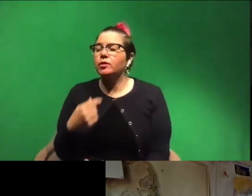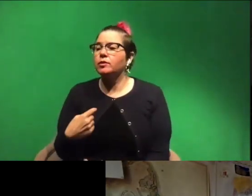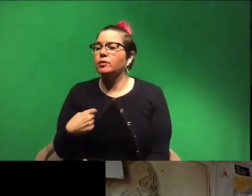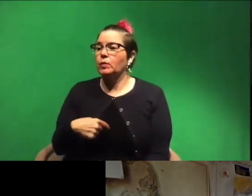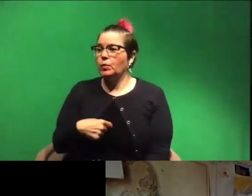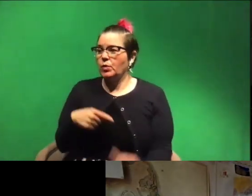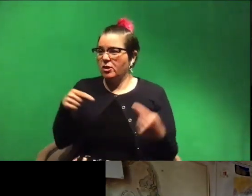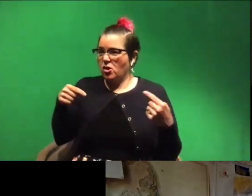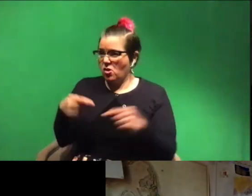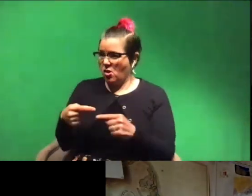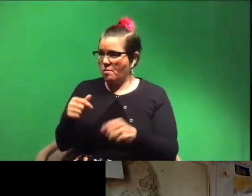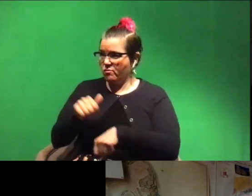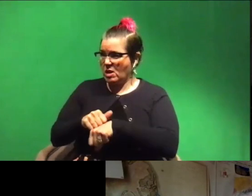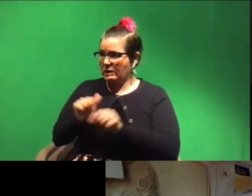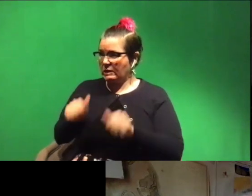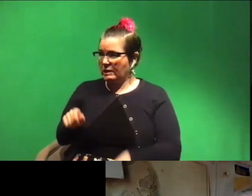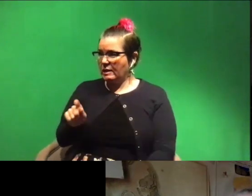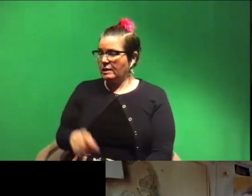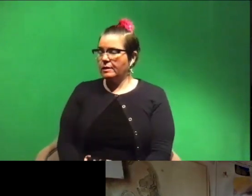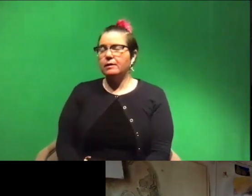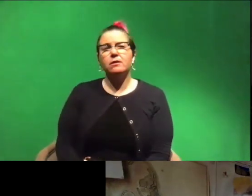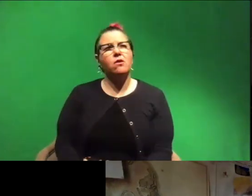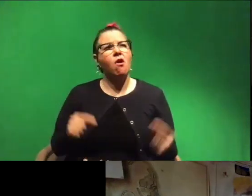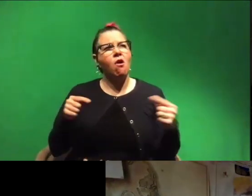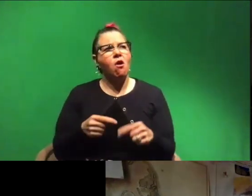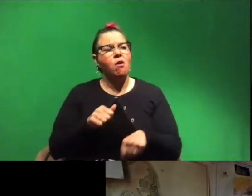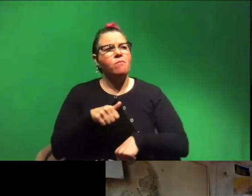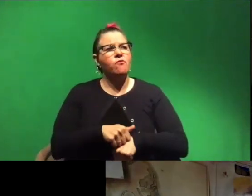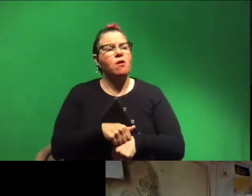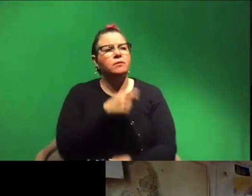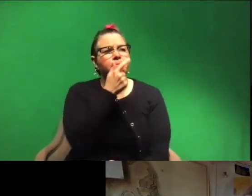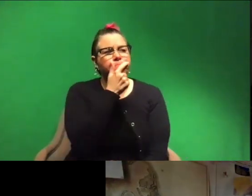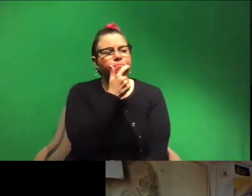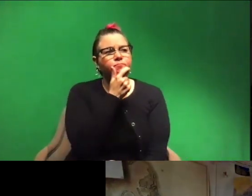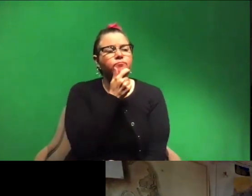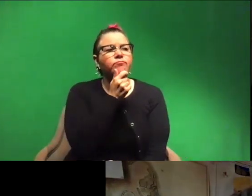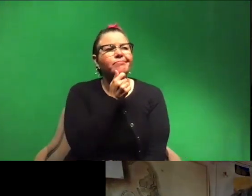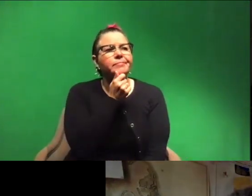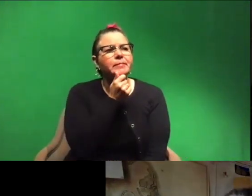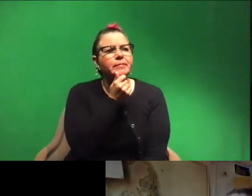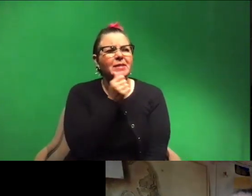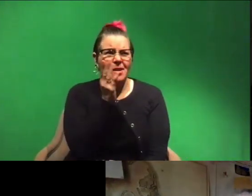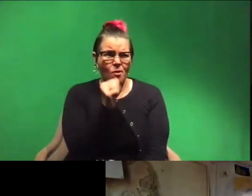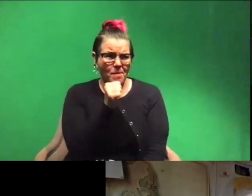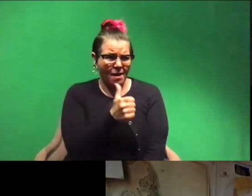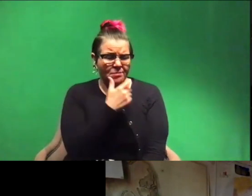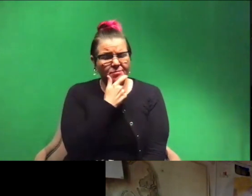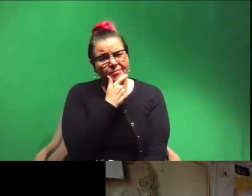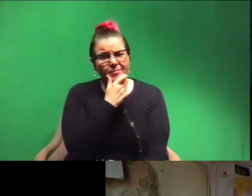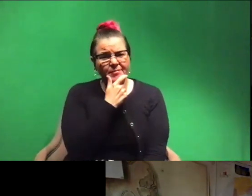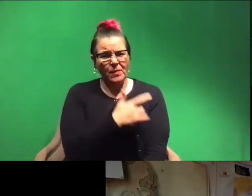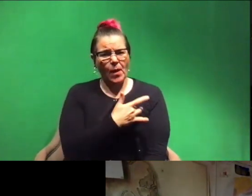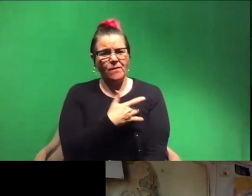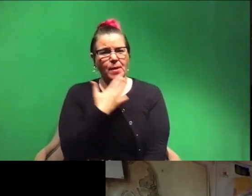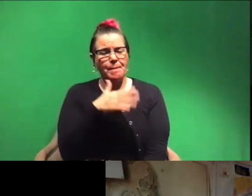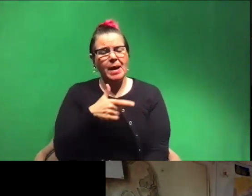rocks? Do we harm rocks? I'd like to hope not. I feel quite bad